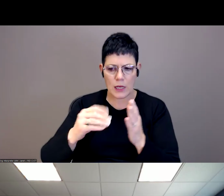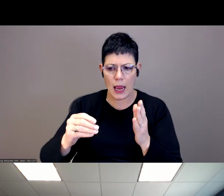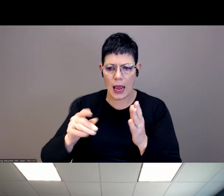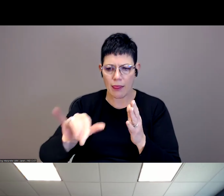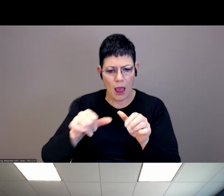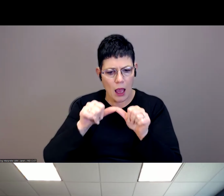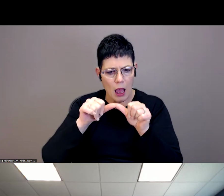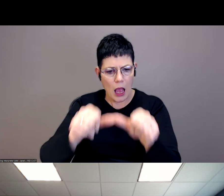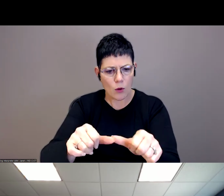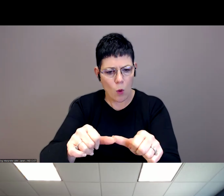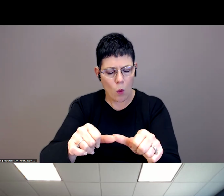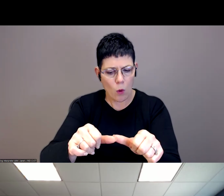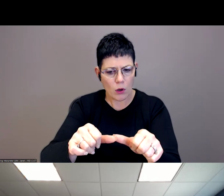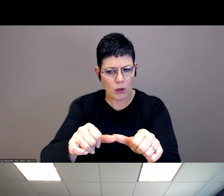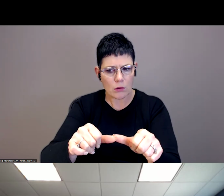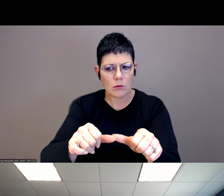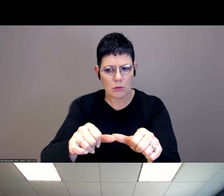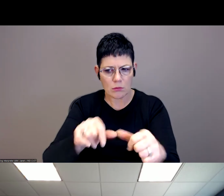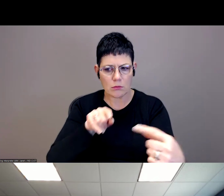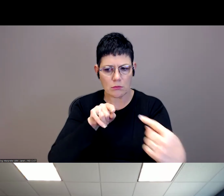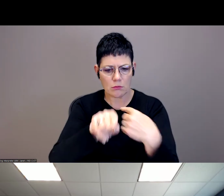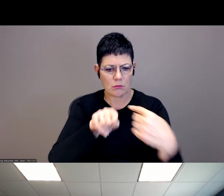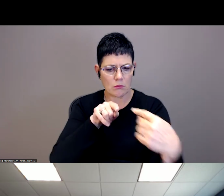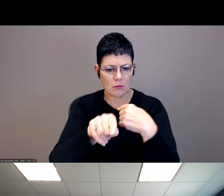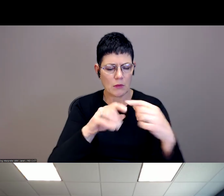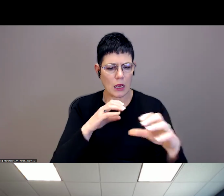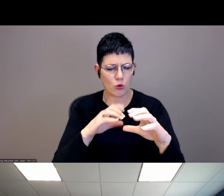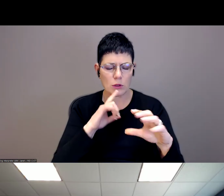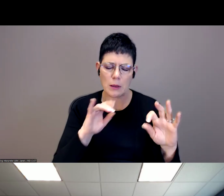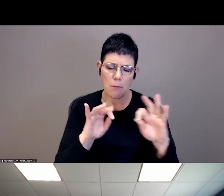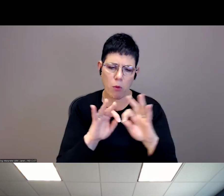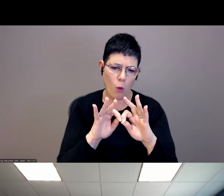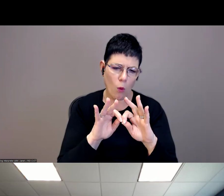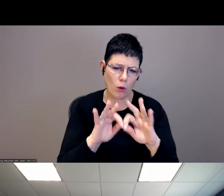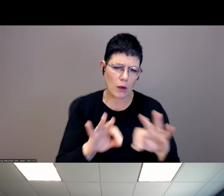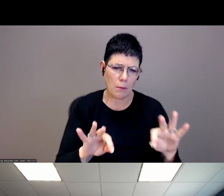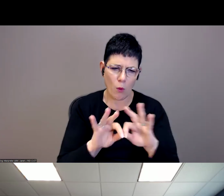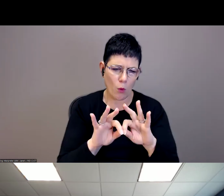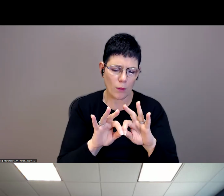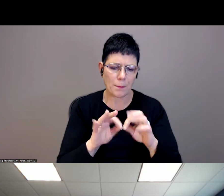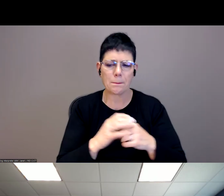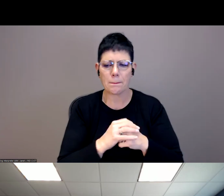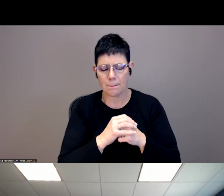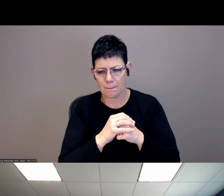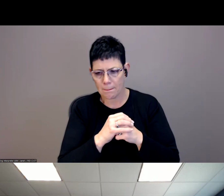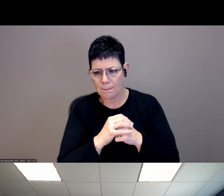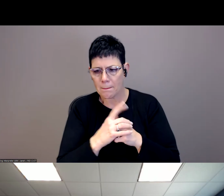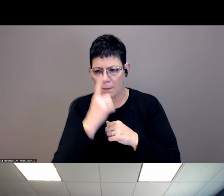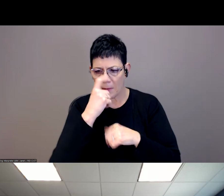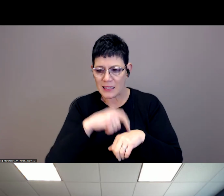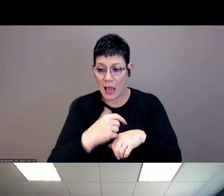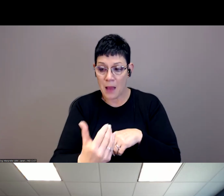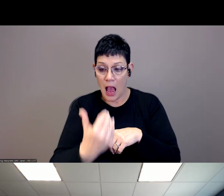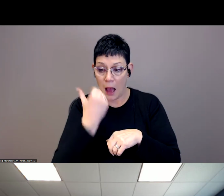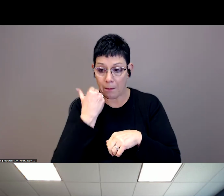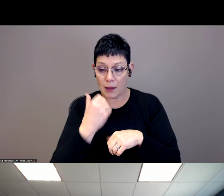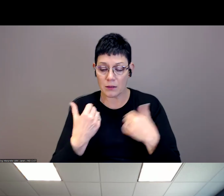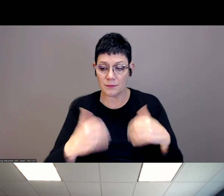ongoing bi-directional communication that is so important. In the interest of time, I want to turn